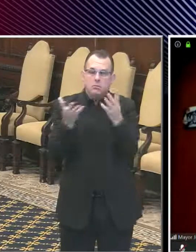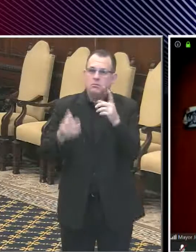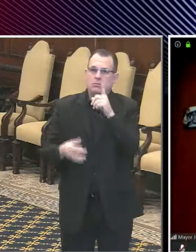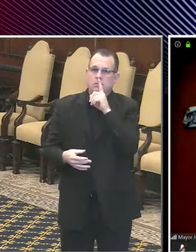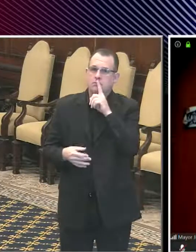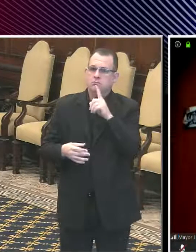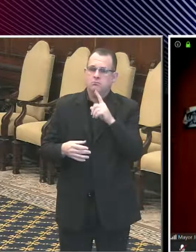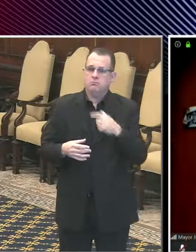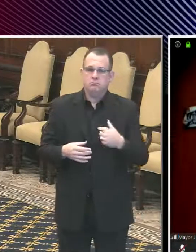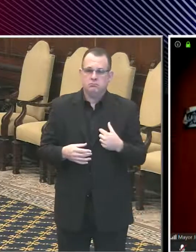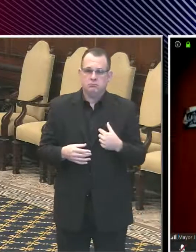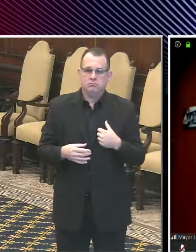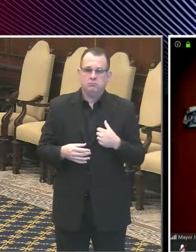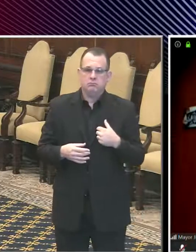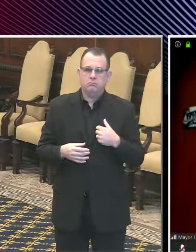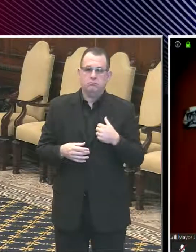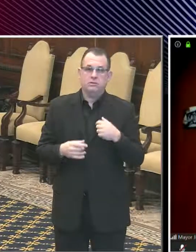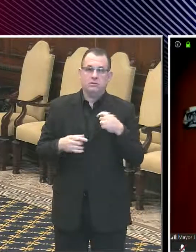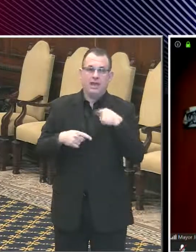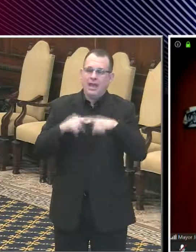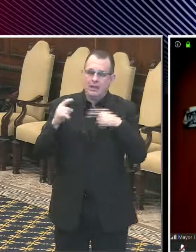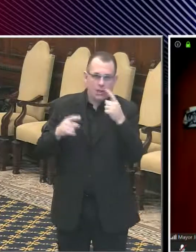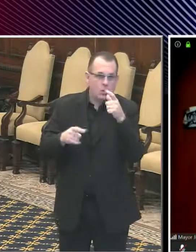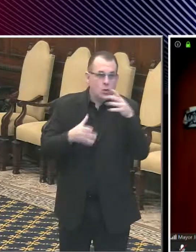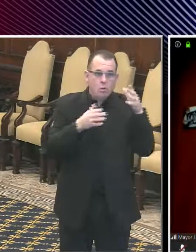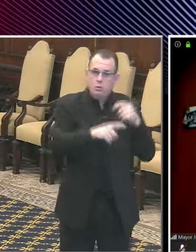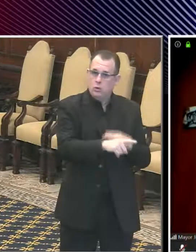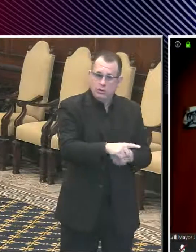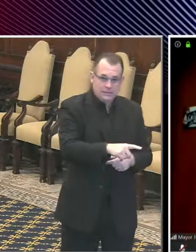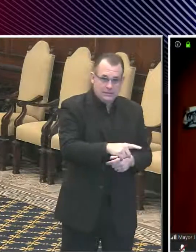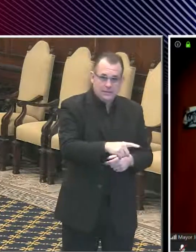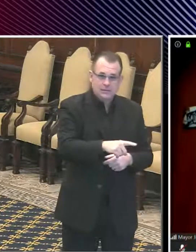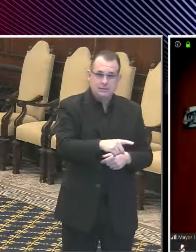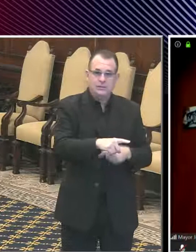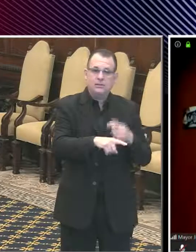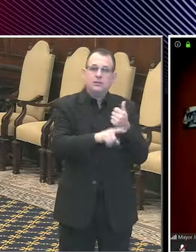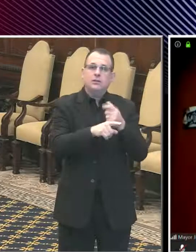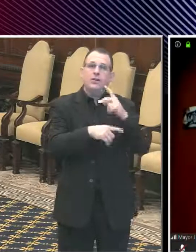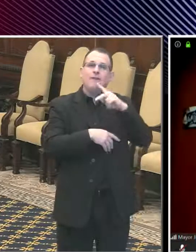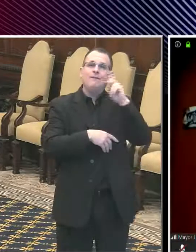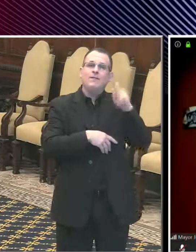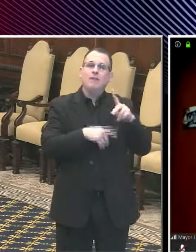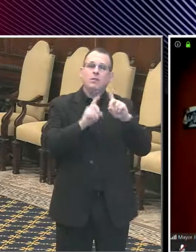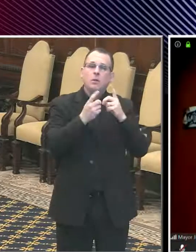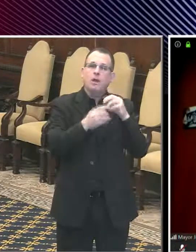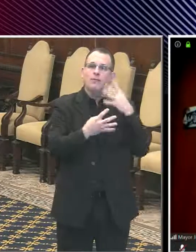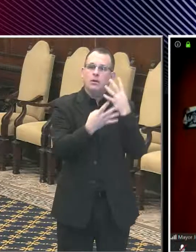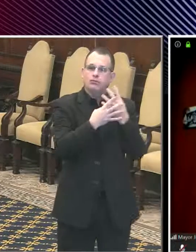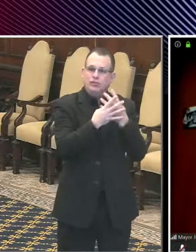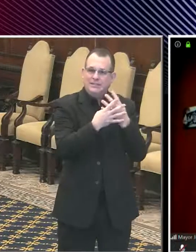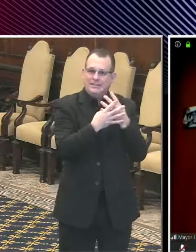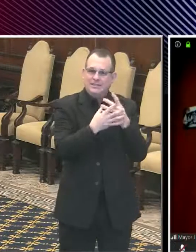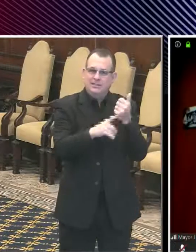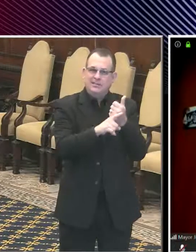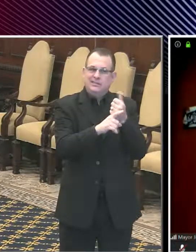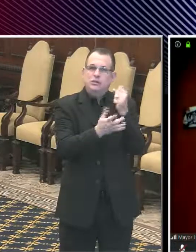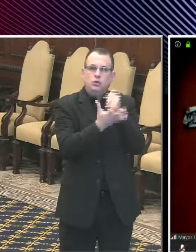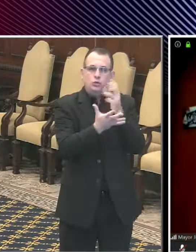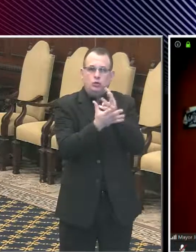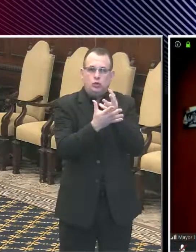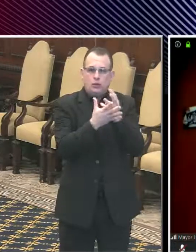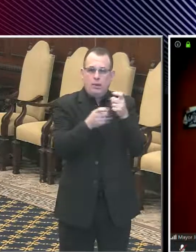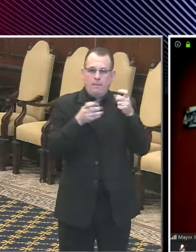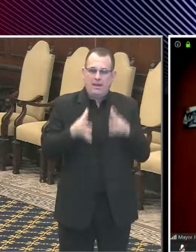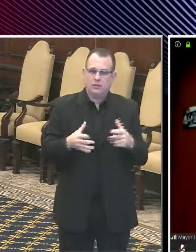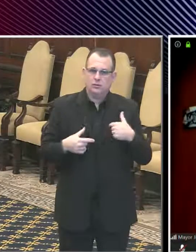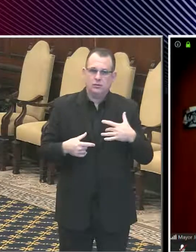can tell you that the individual worked for the Philadelphia Department of Prisons as a social work services manager. This is a heartbreaking reminder that the